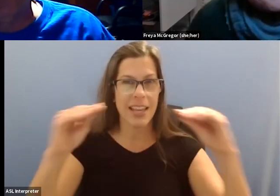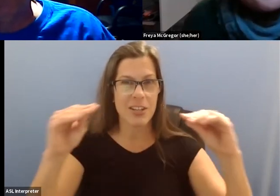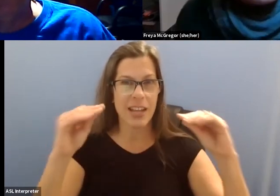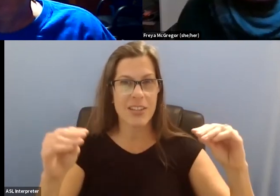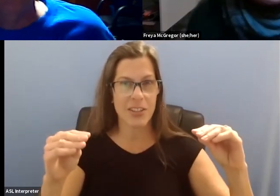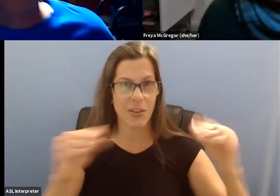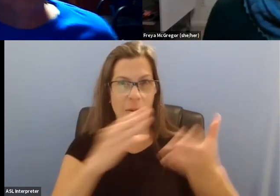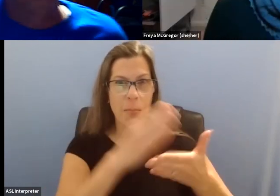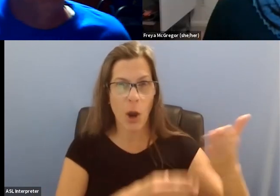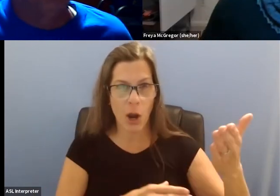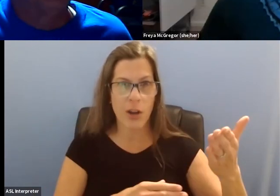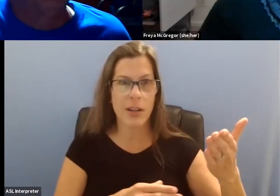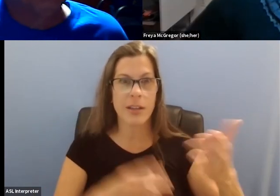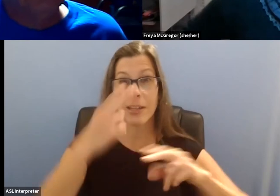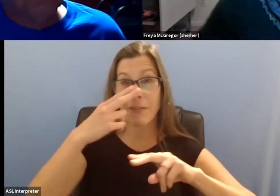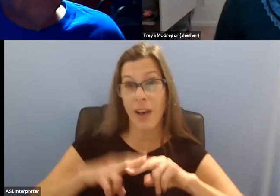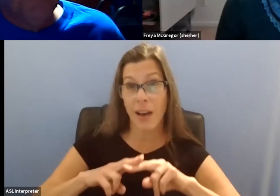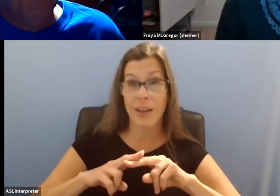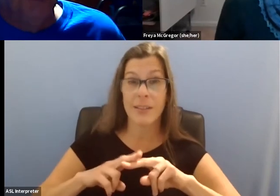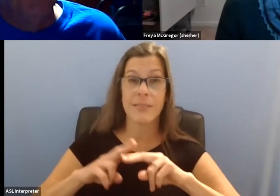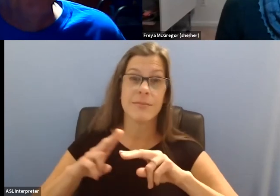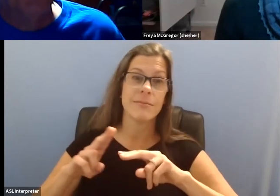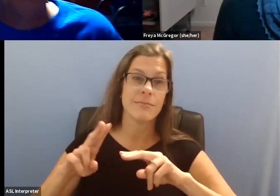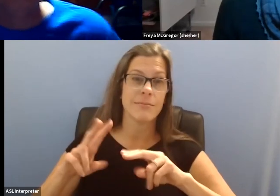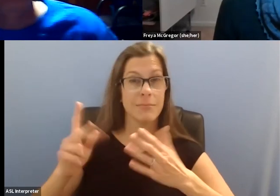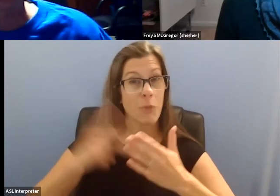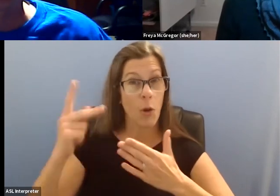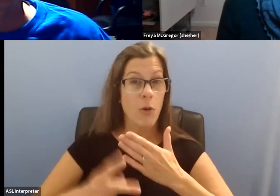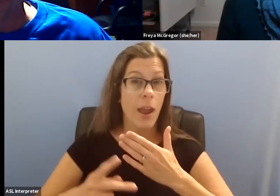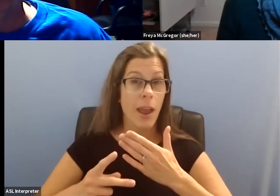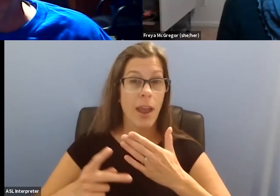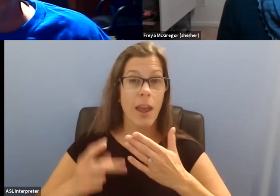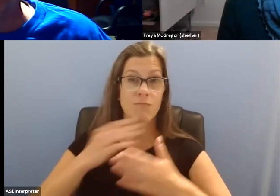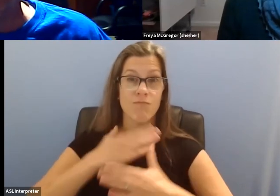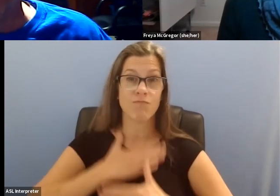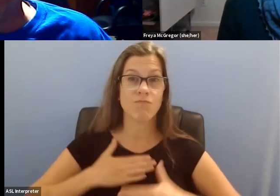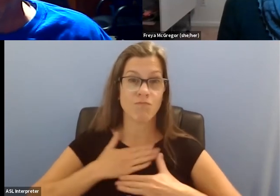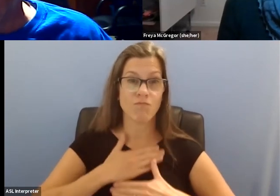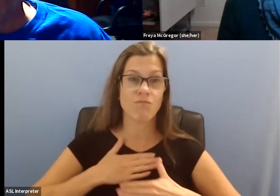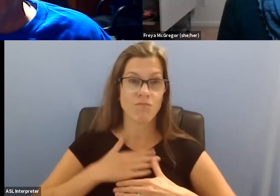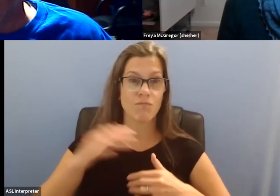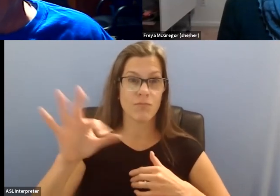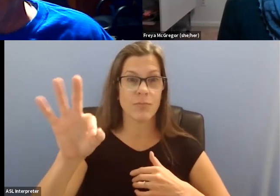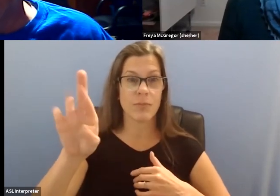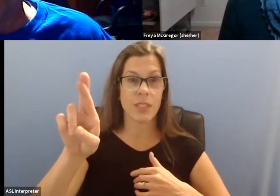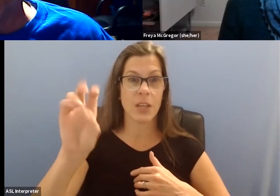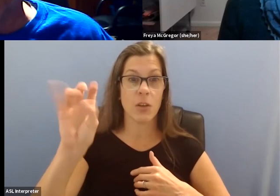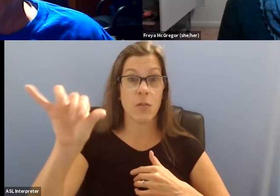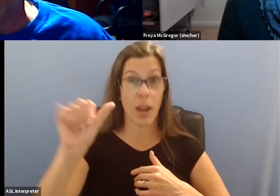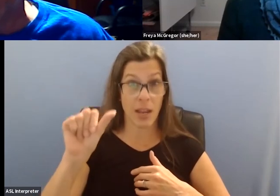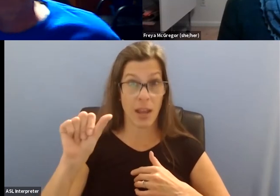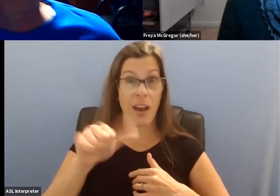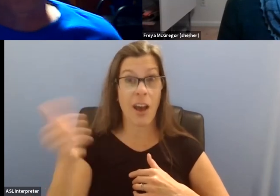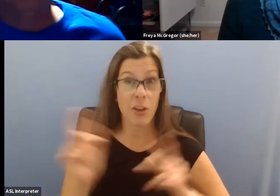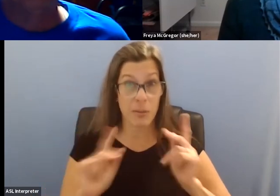and, uh, fun parts and Freya and some other people do what they call audio postcards where they,